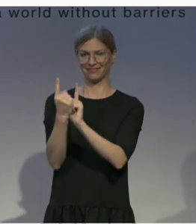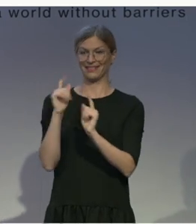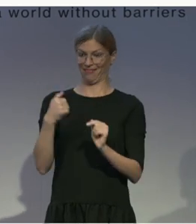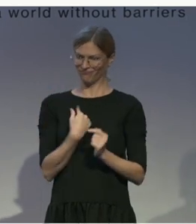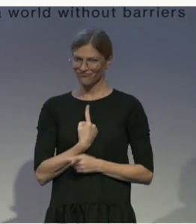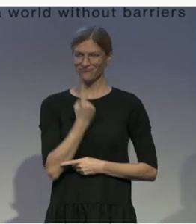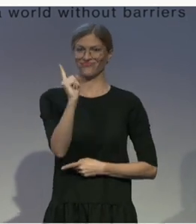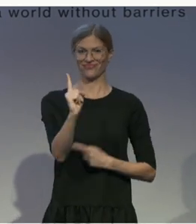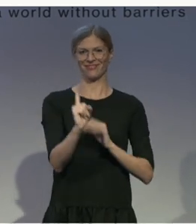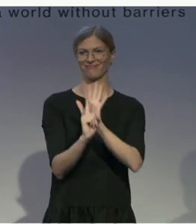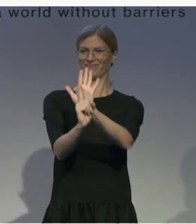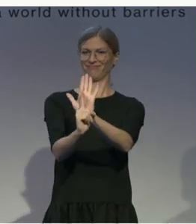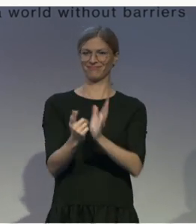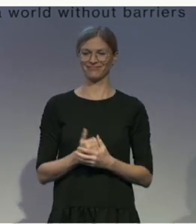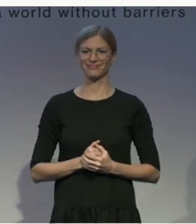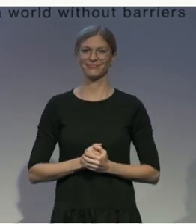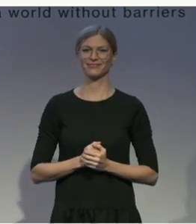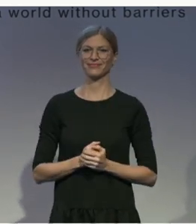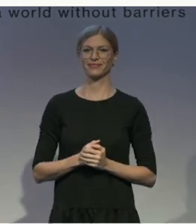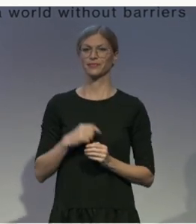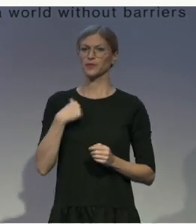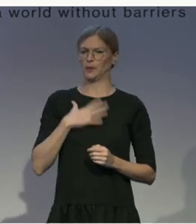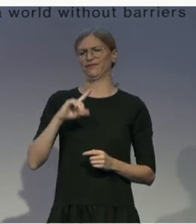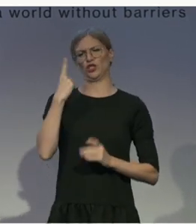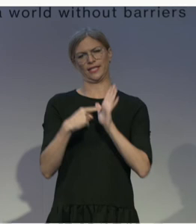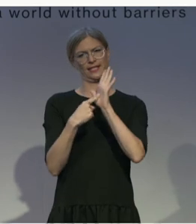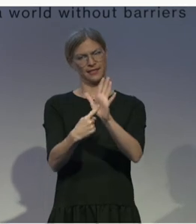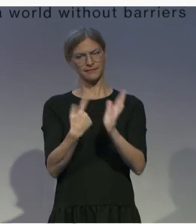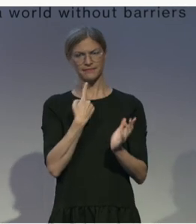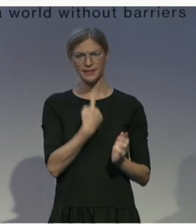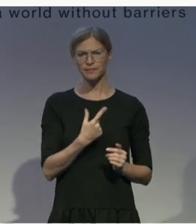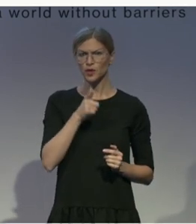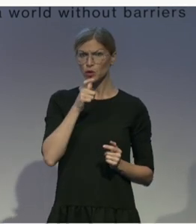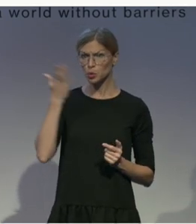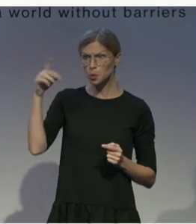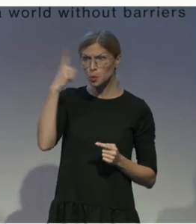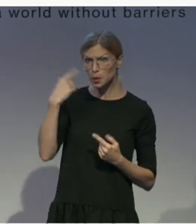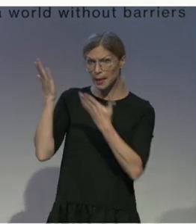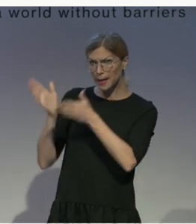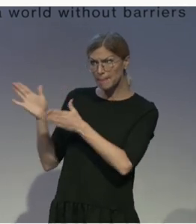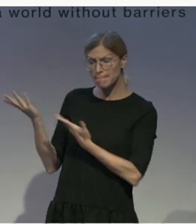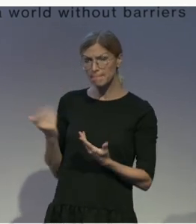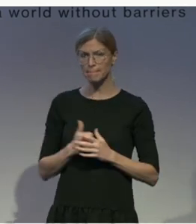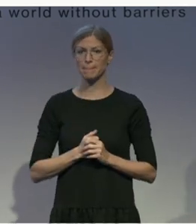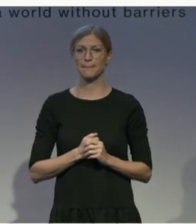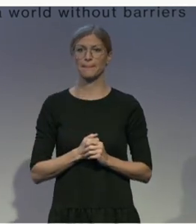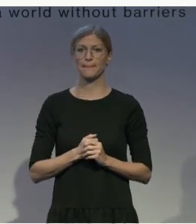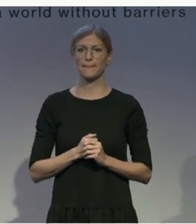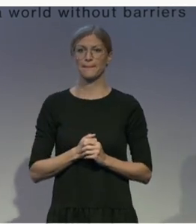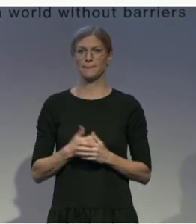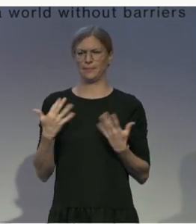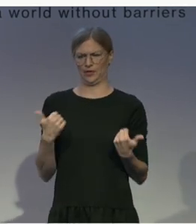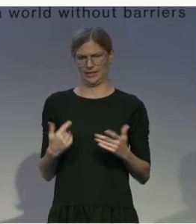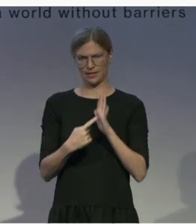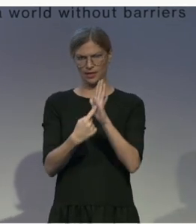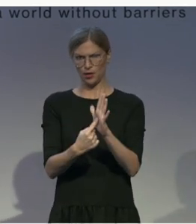Now, I would like to introduce you to Petra. So the model we are going to use today is that